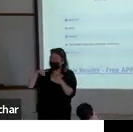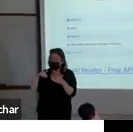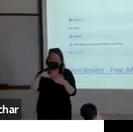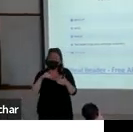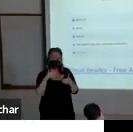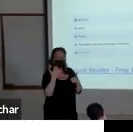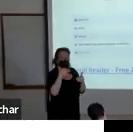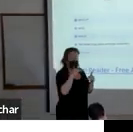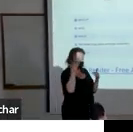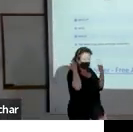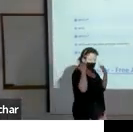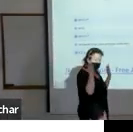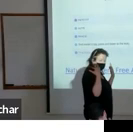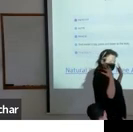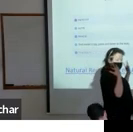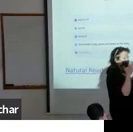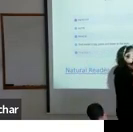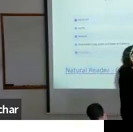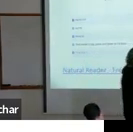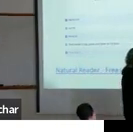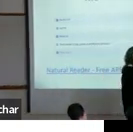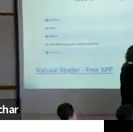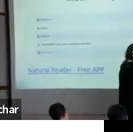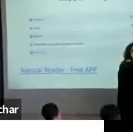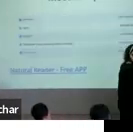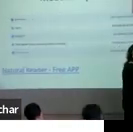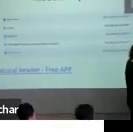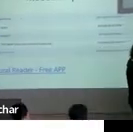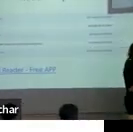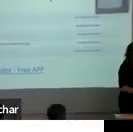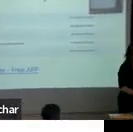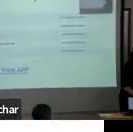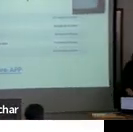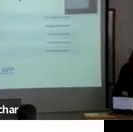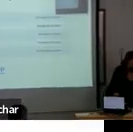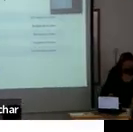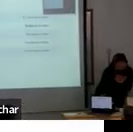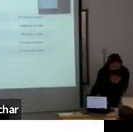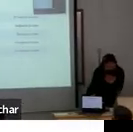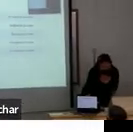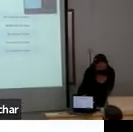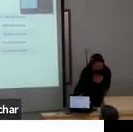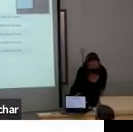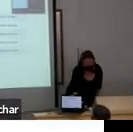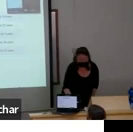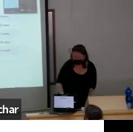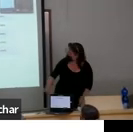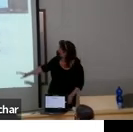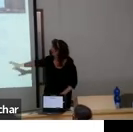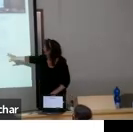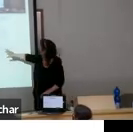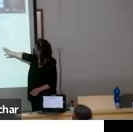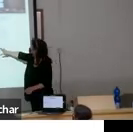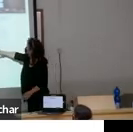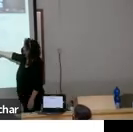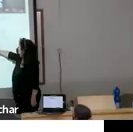also download as an MP3 so that you can listen to it and the students can listen to it later on. And so I